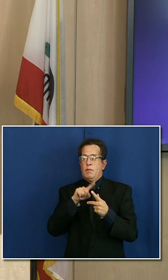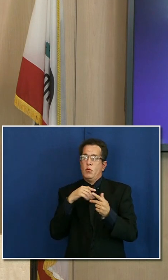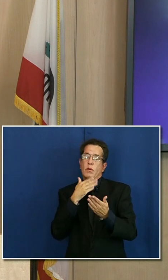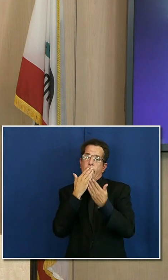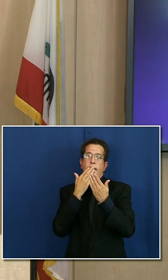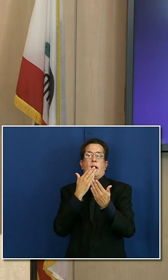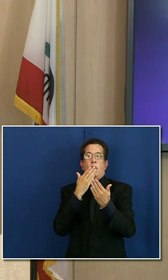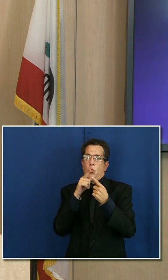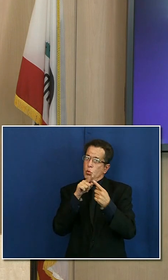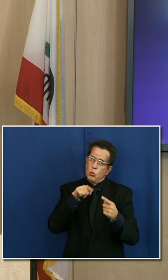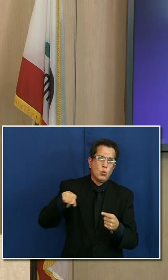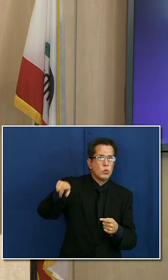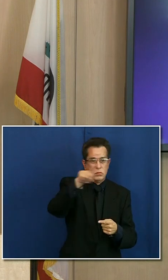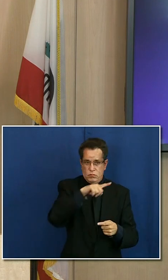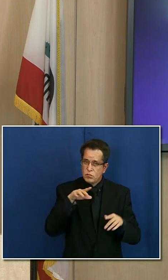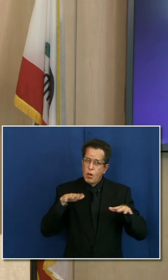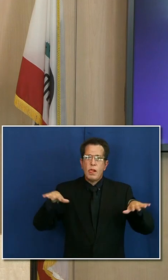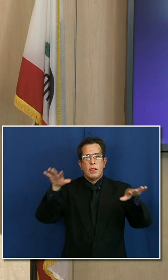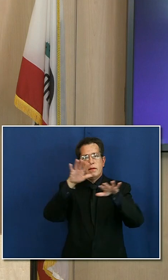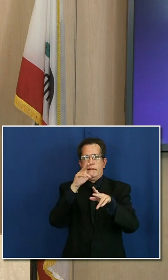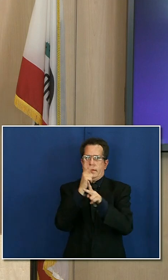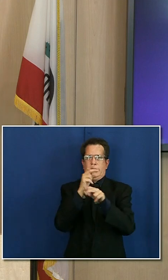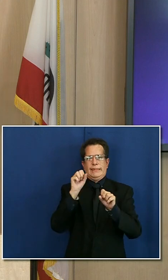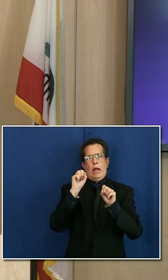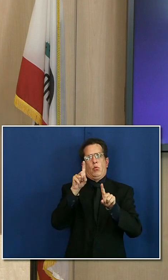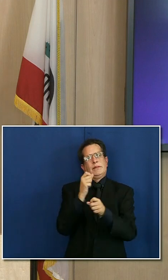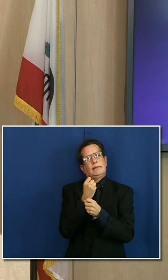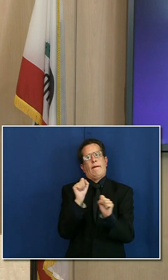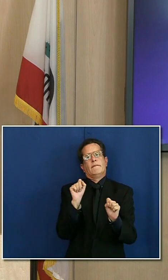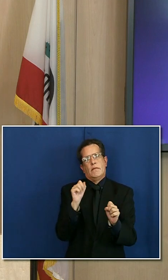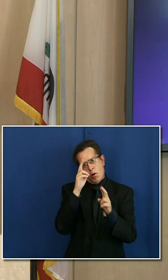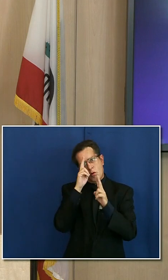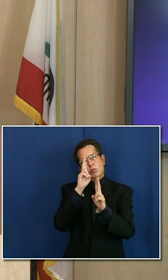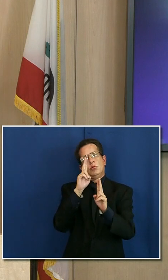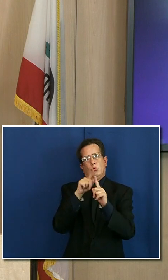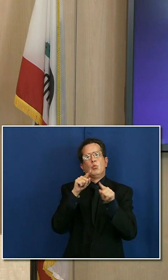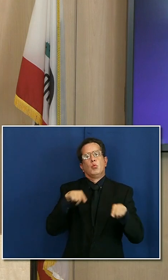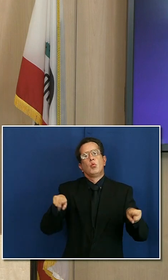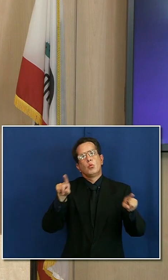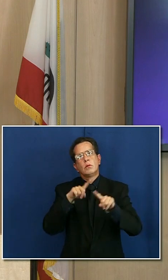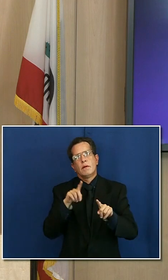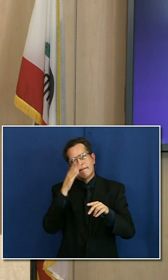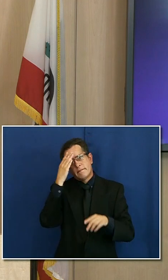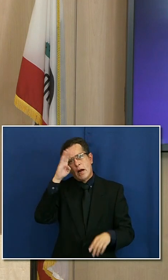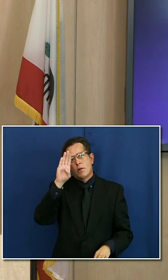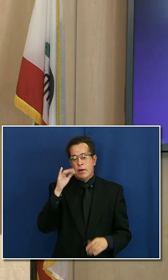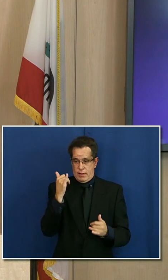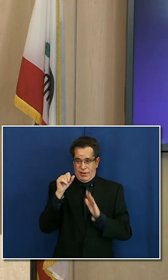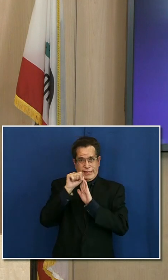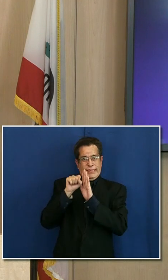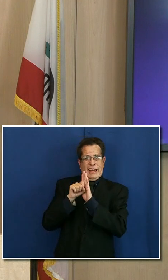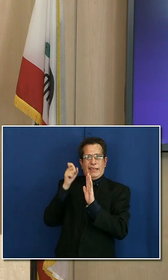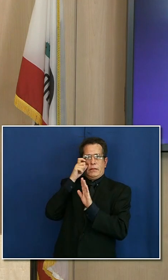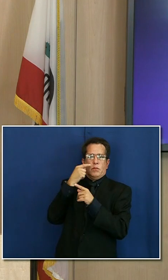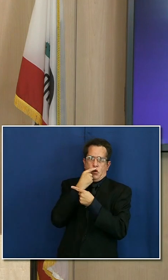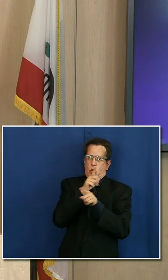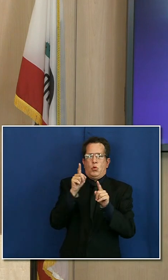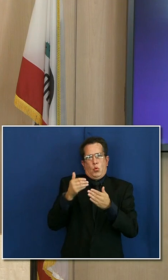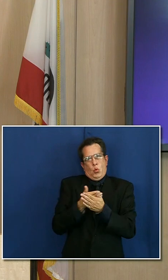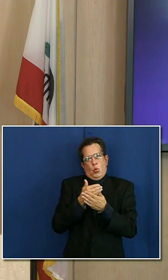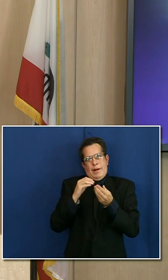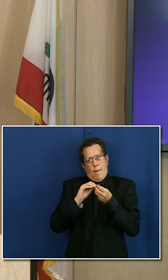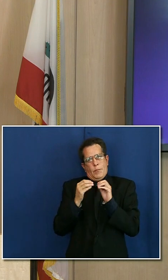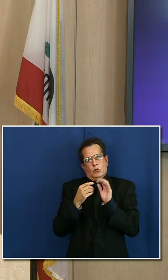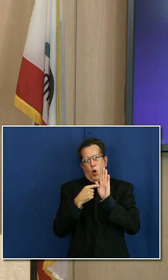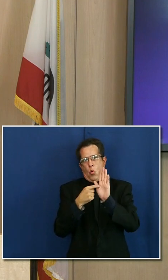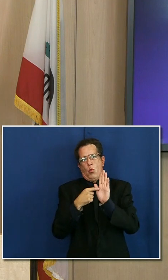to all of those who are working very hard to keep San Diego County safe. Real quick, yesterday the state came out and released the updated numbers with where